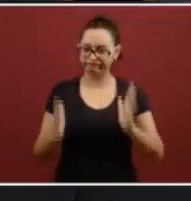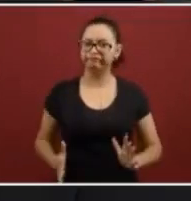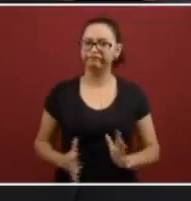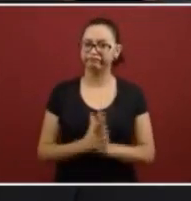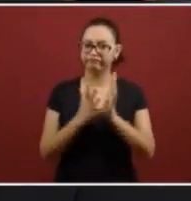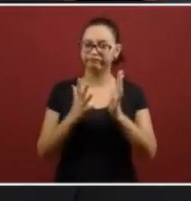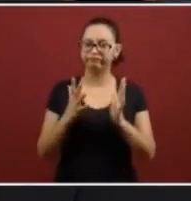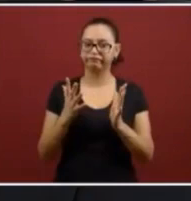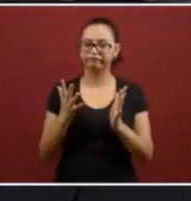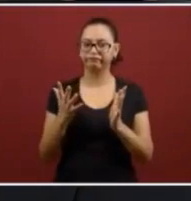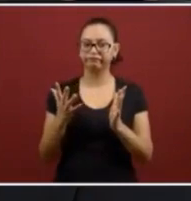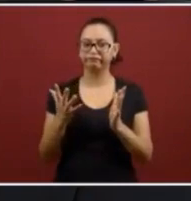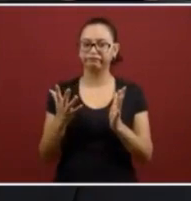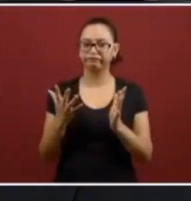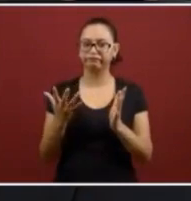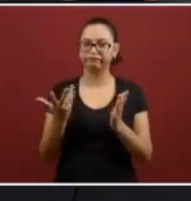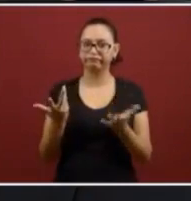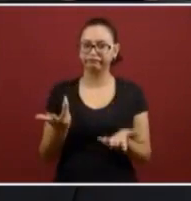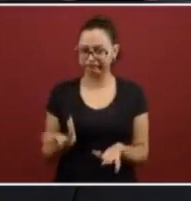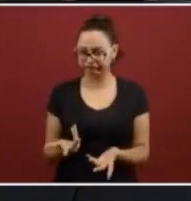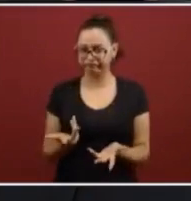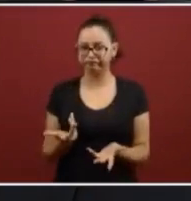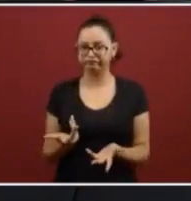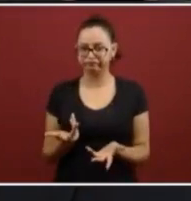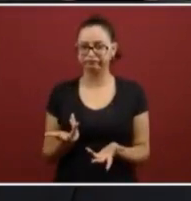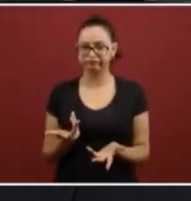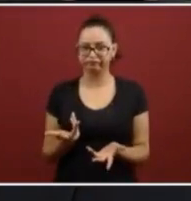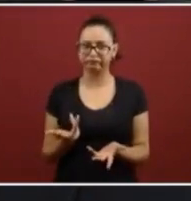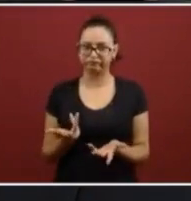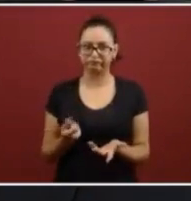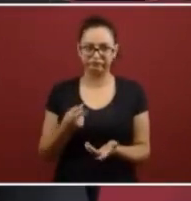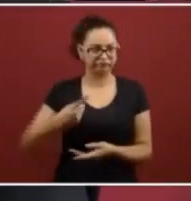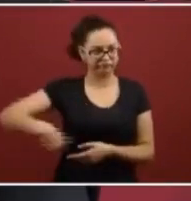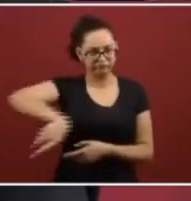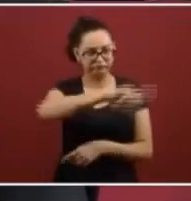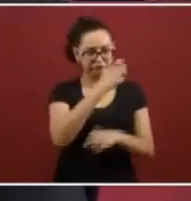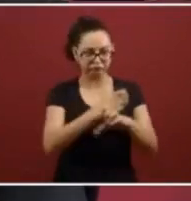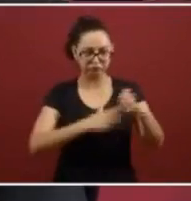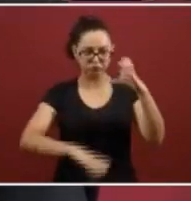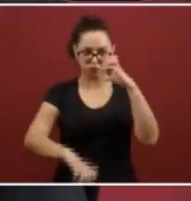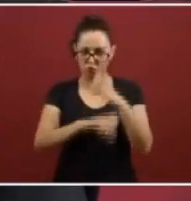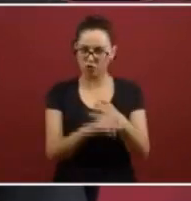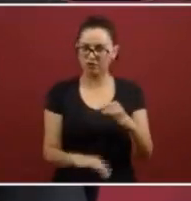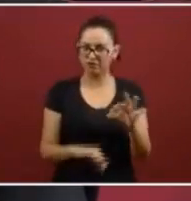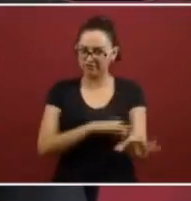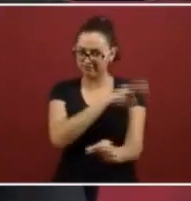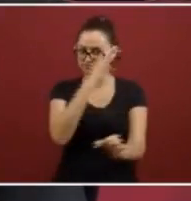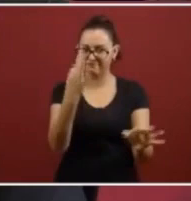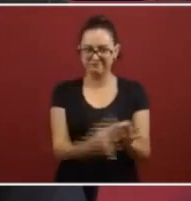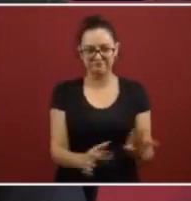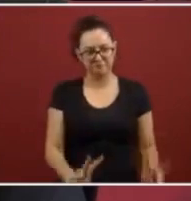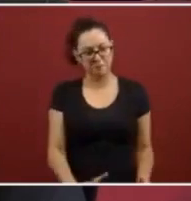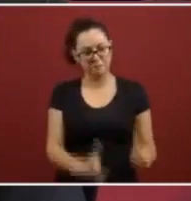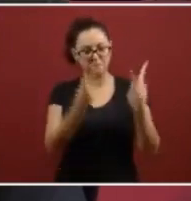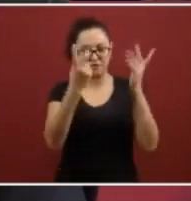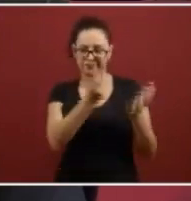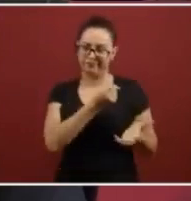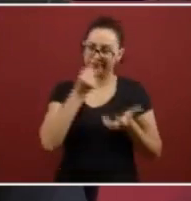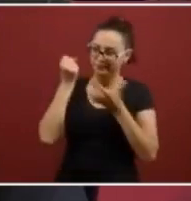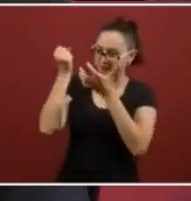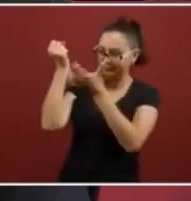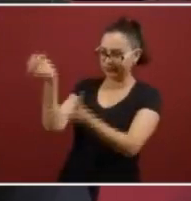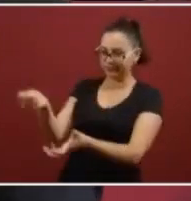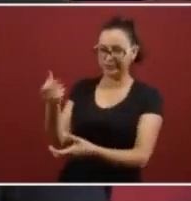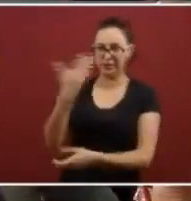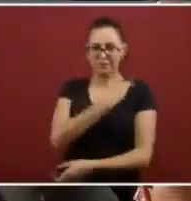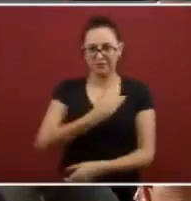darle and to be able to este destino a los bienes y cumplir give cabalmente this con la estrategia que destiny nos ha to indicado these el señor goods presidente.